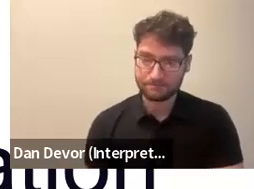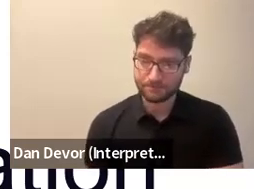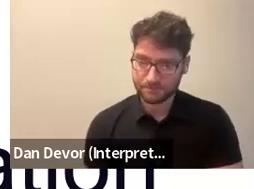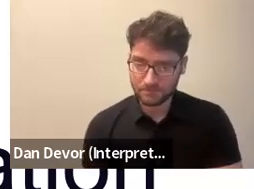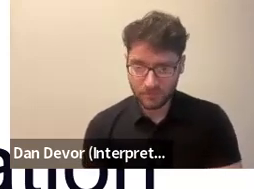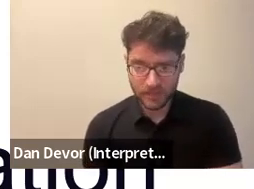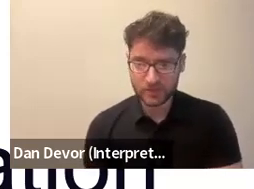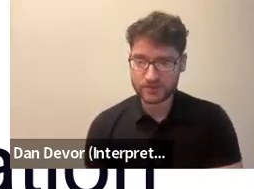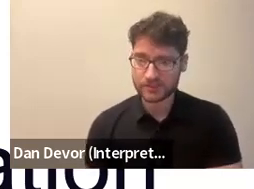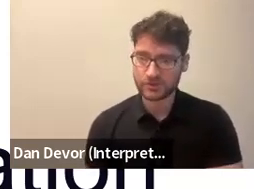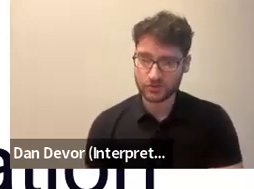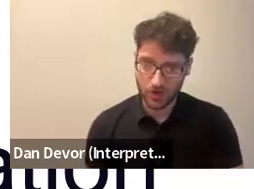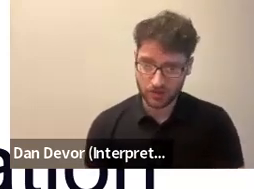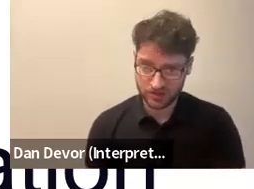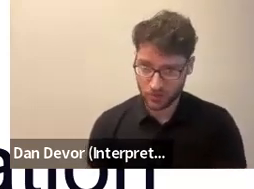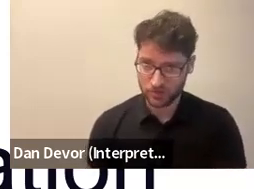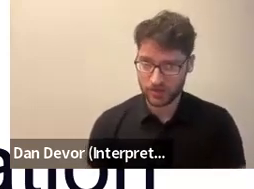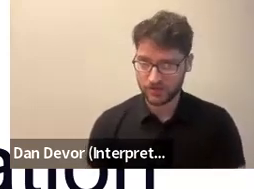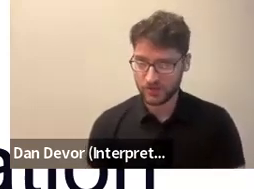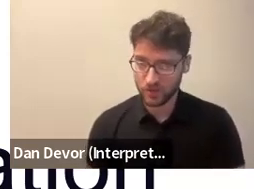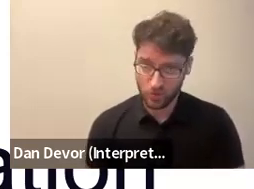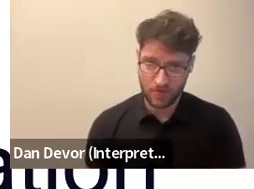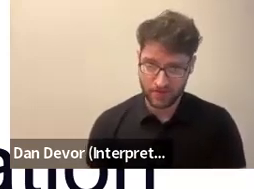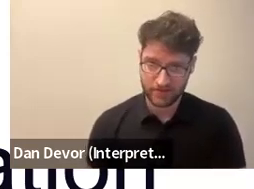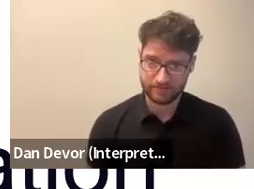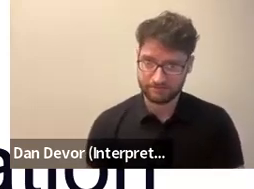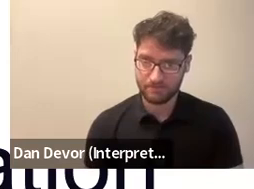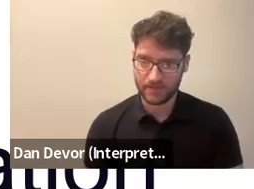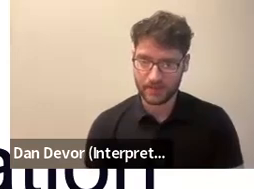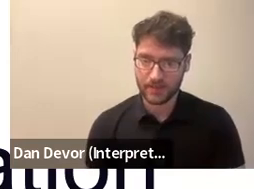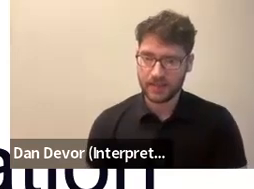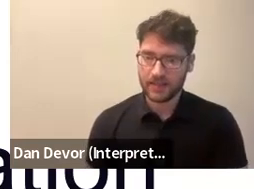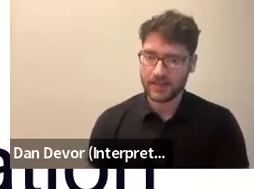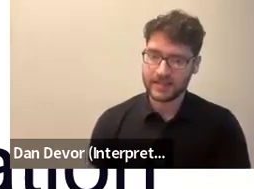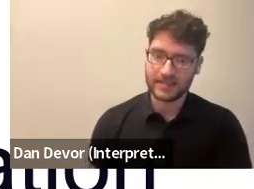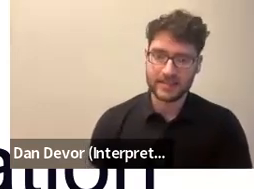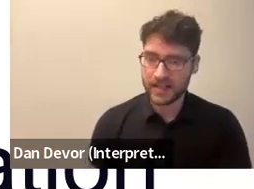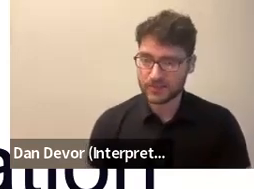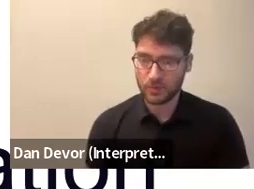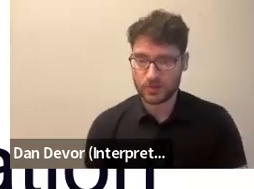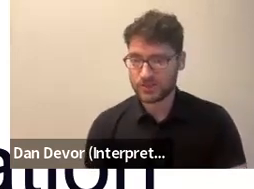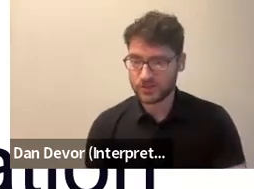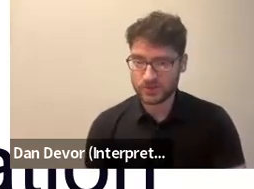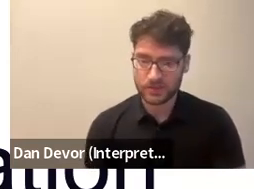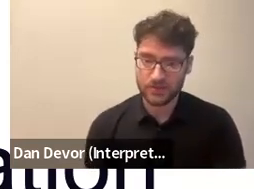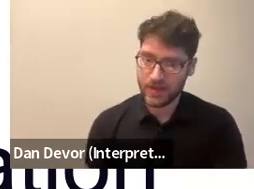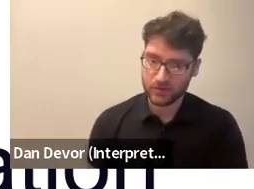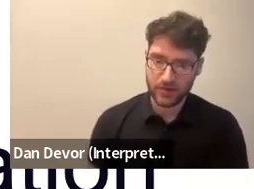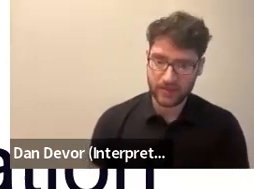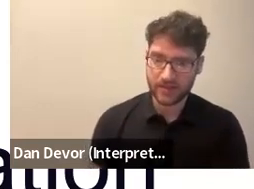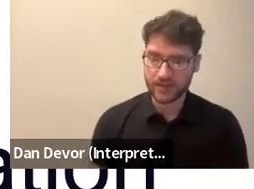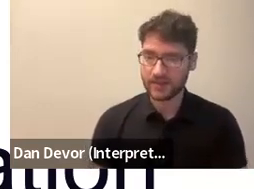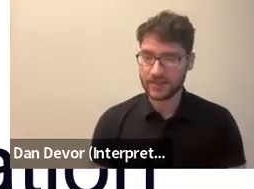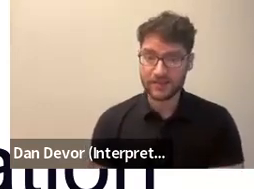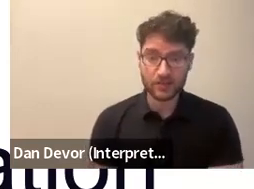Bell. He was a strong supporter of the oral method. He did not support the use of the